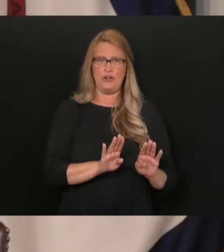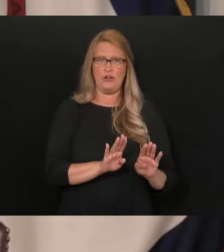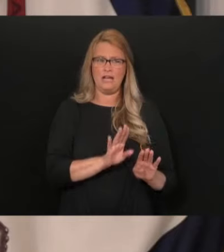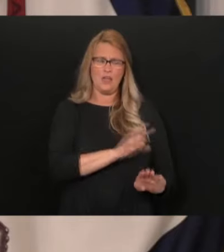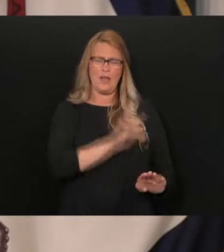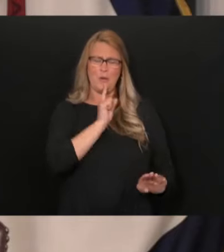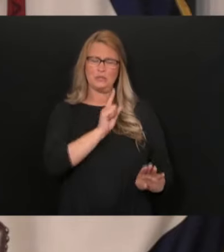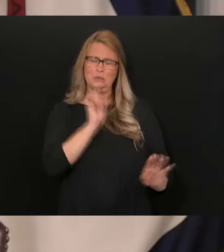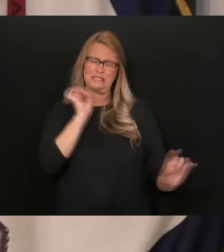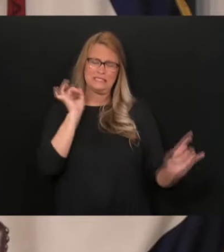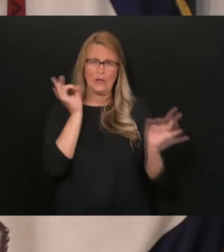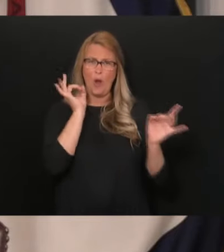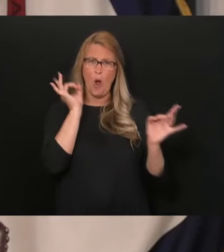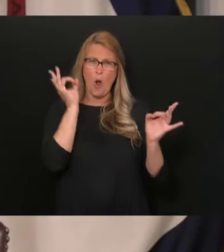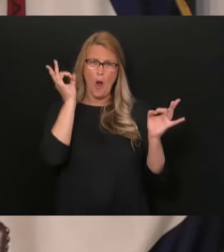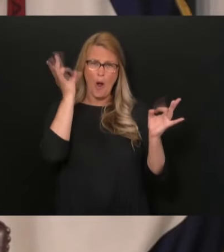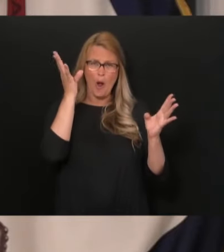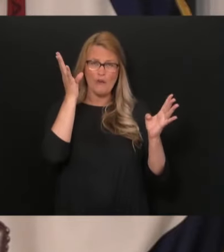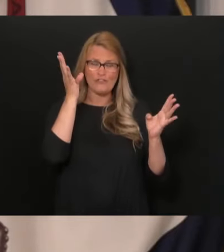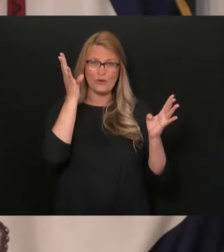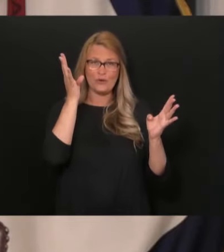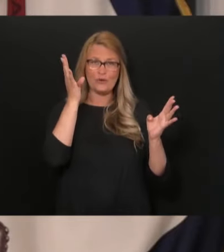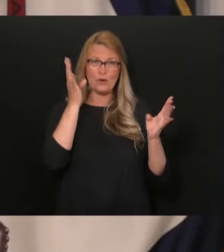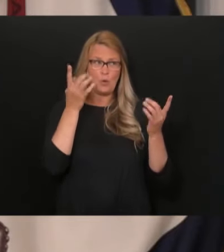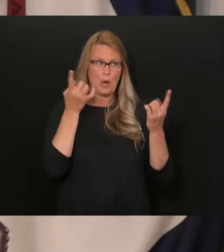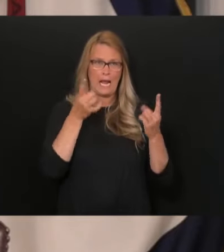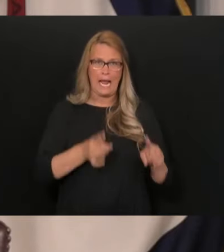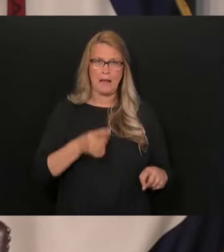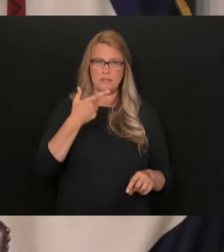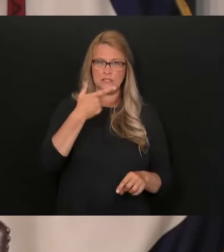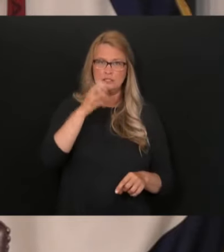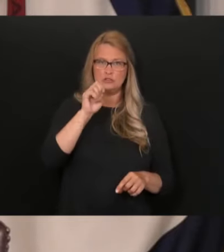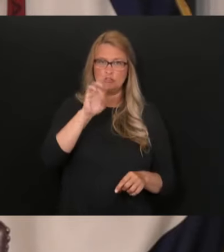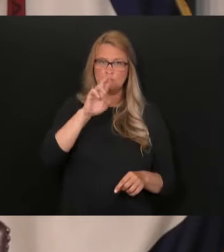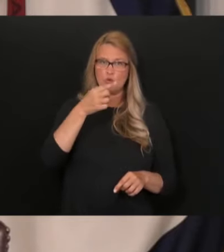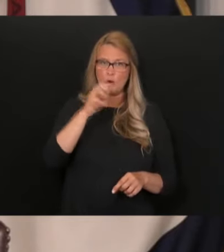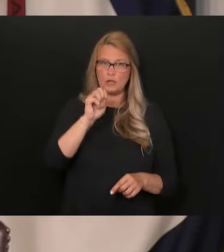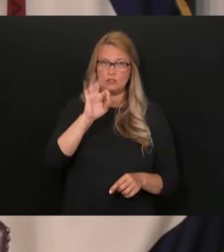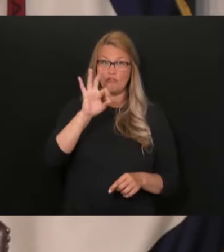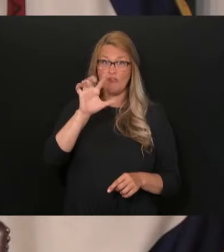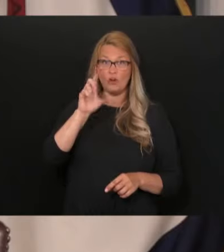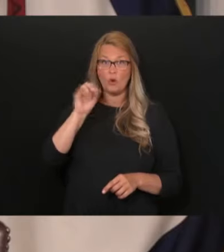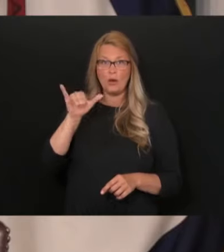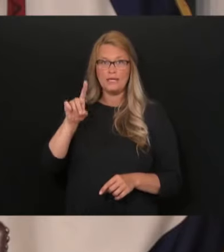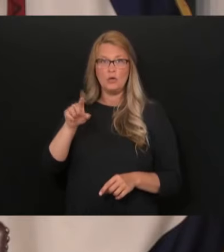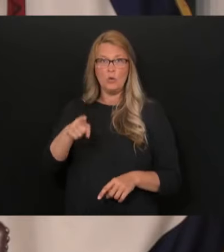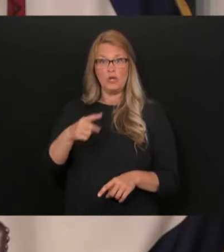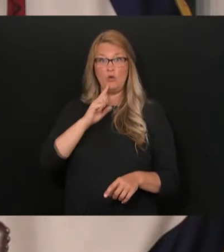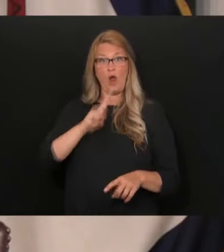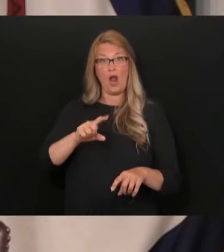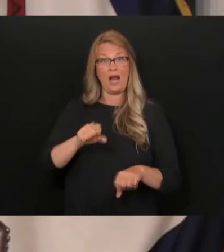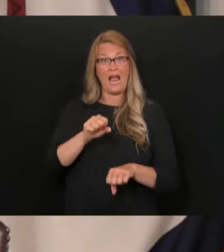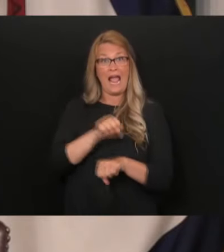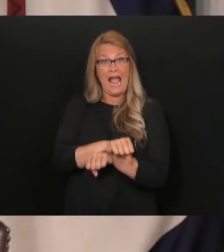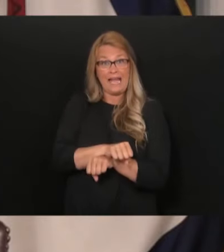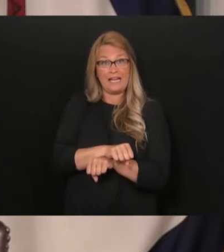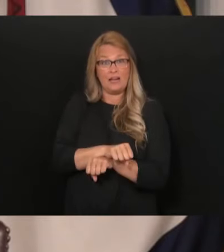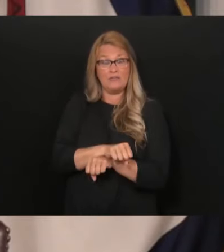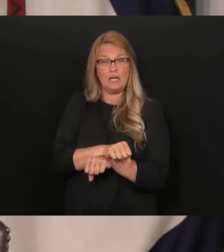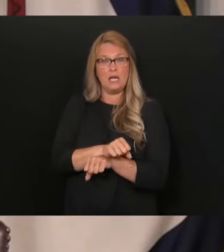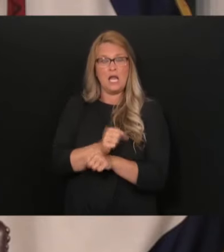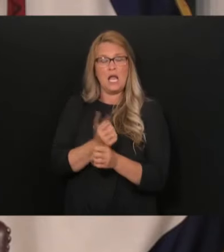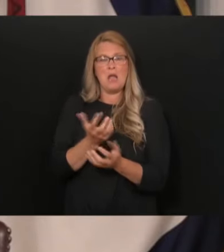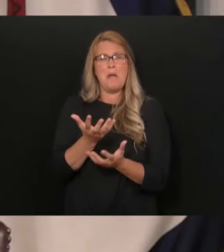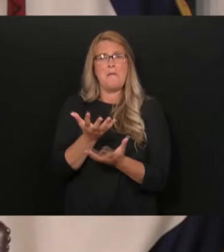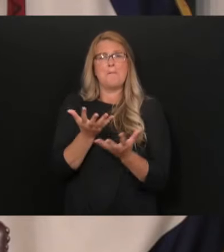what, you know, happened to George Floyd. When you've got somebody that's handcuffed and pleading